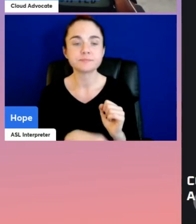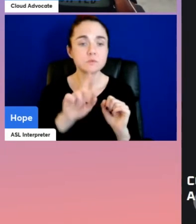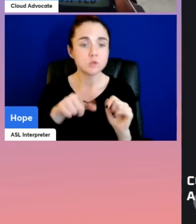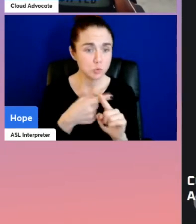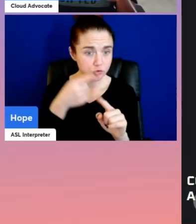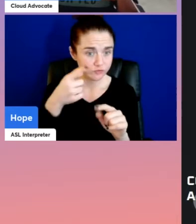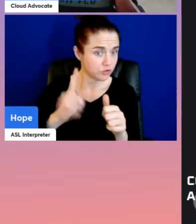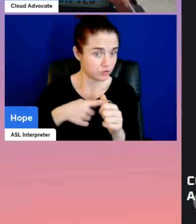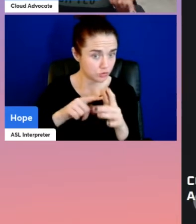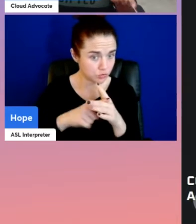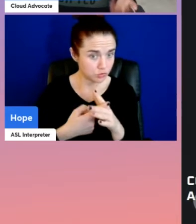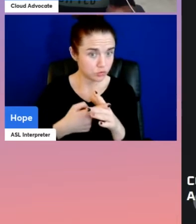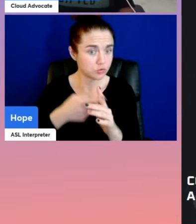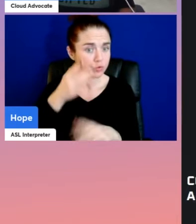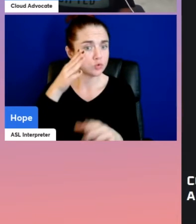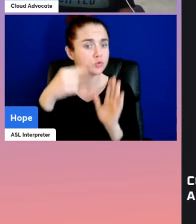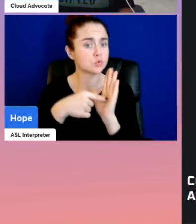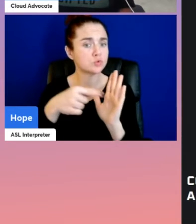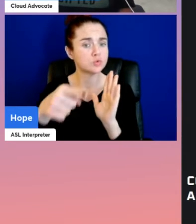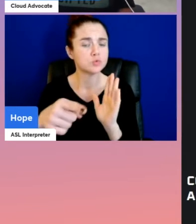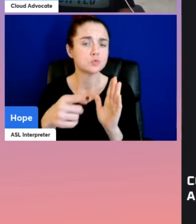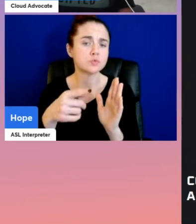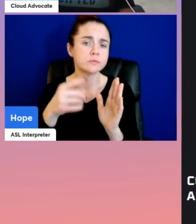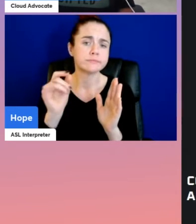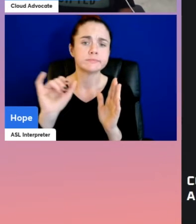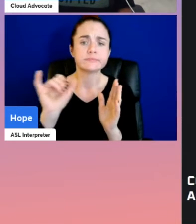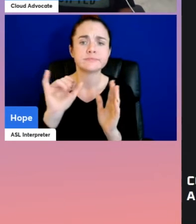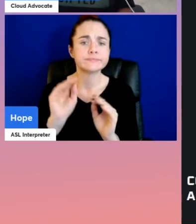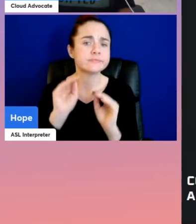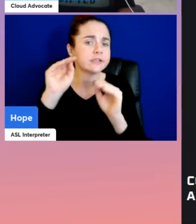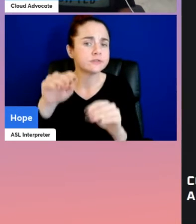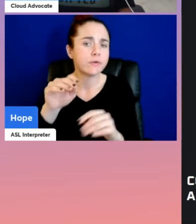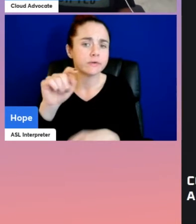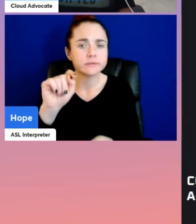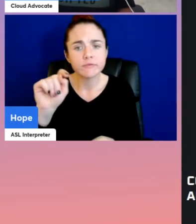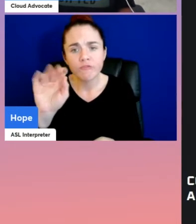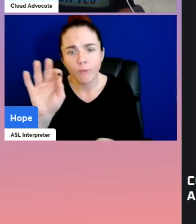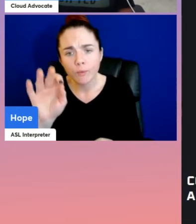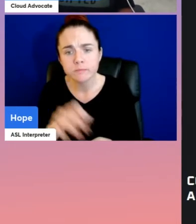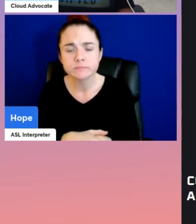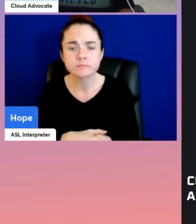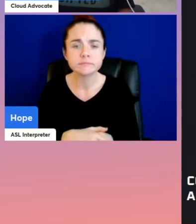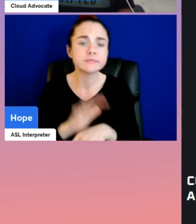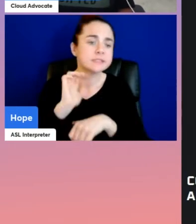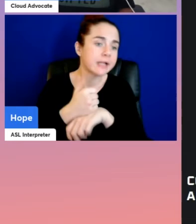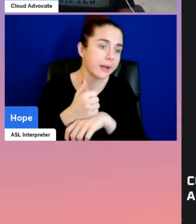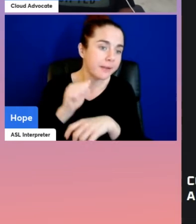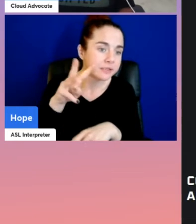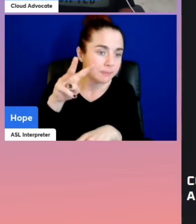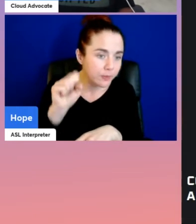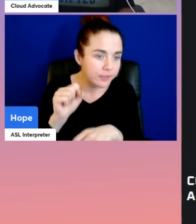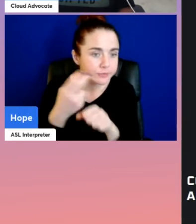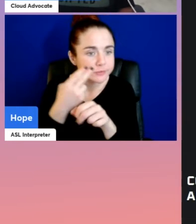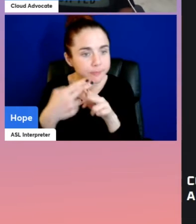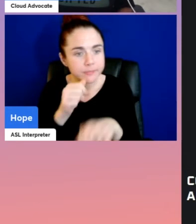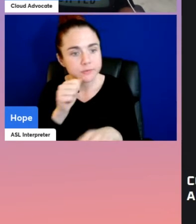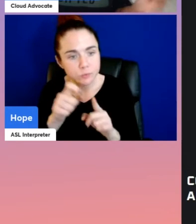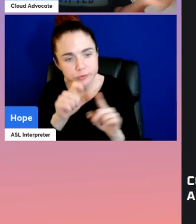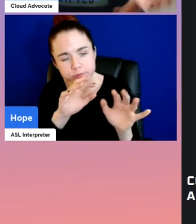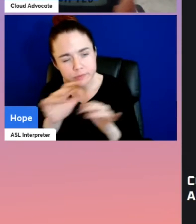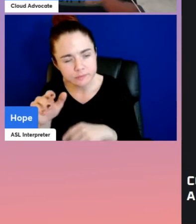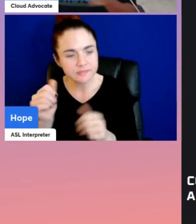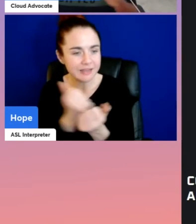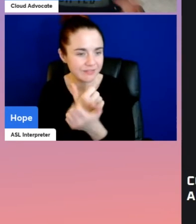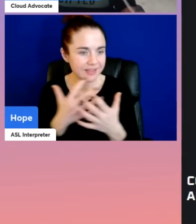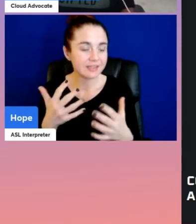started, our first things are things like install Terraform, set up your AWS credentials so that you're